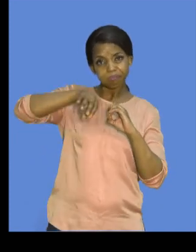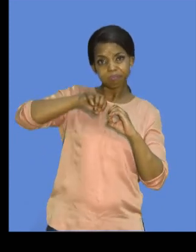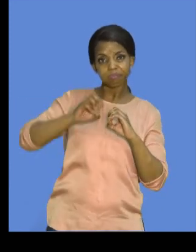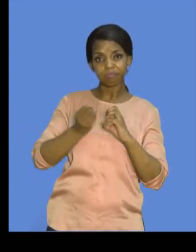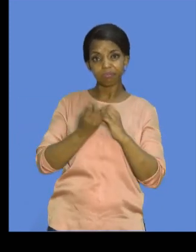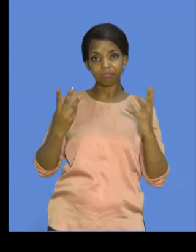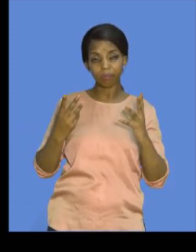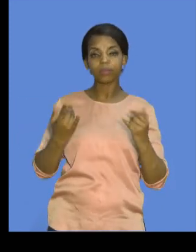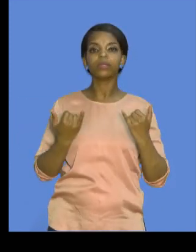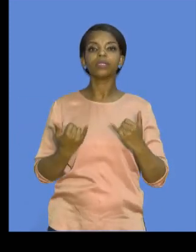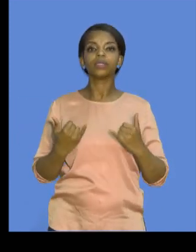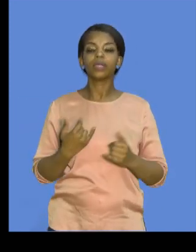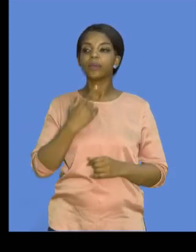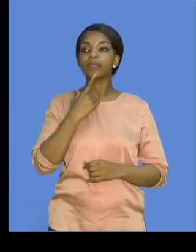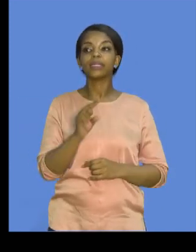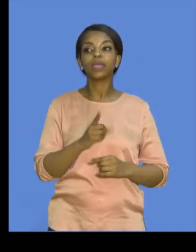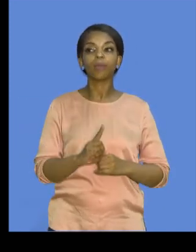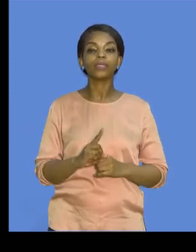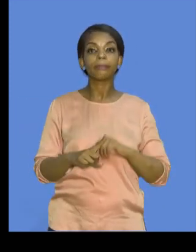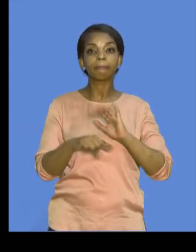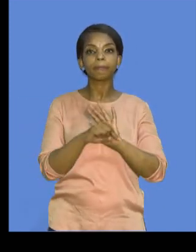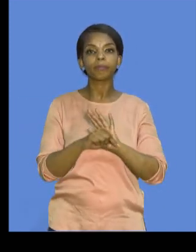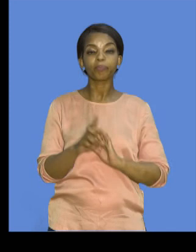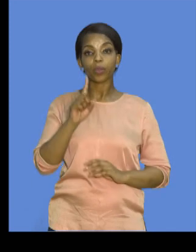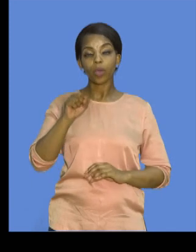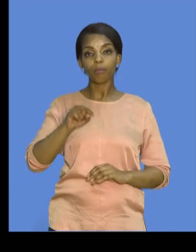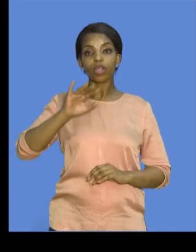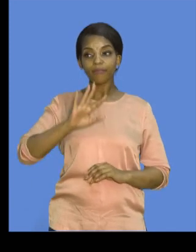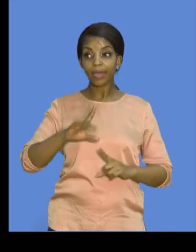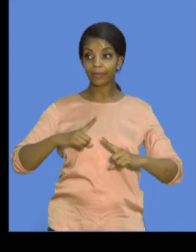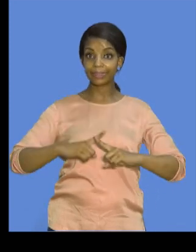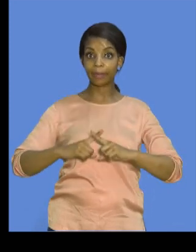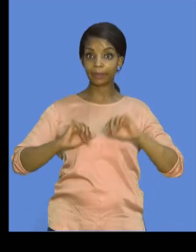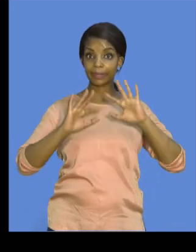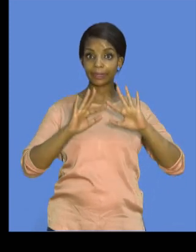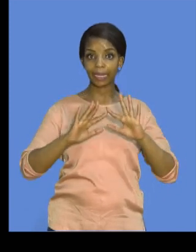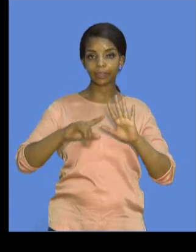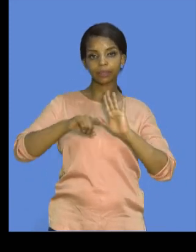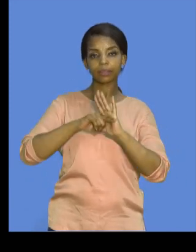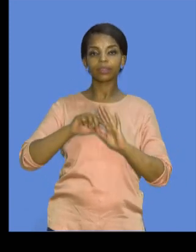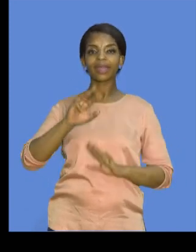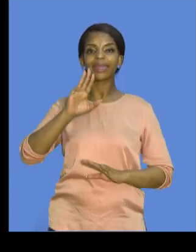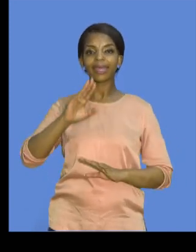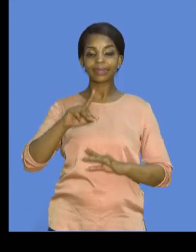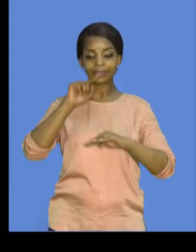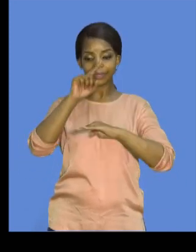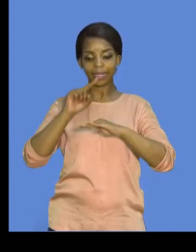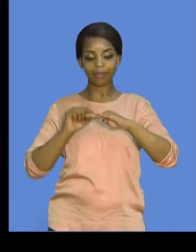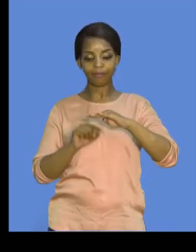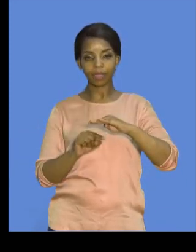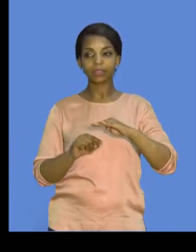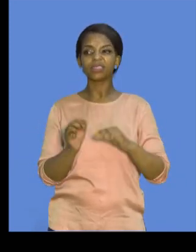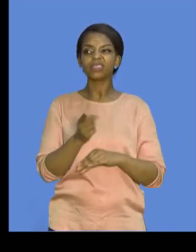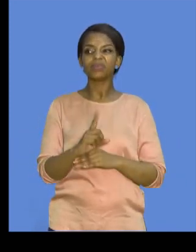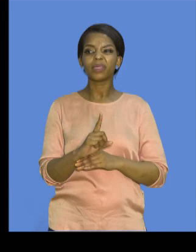negative 1,5 times 10 exponent negative 9 divided by negative 1,6 times